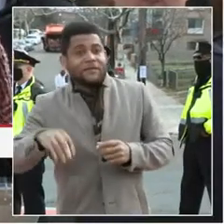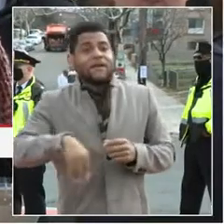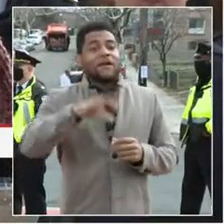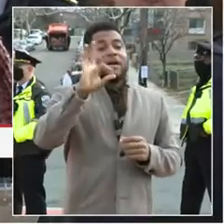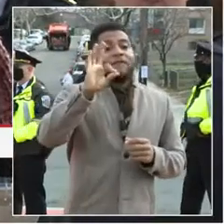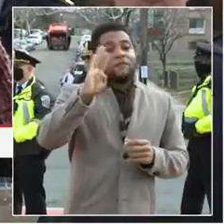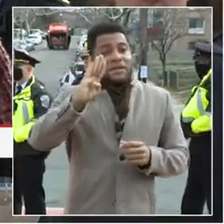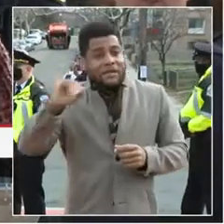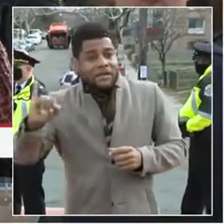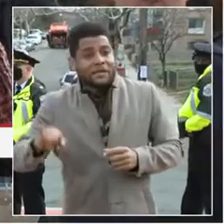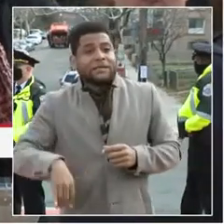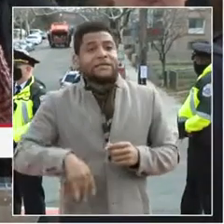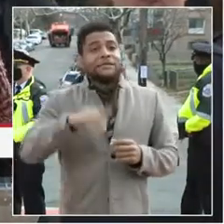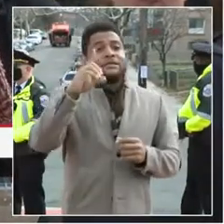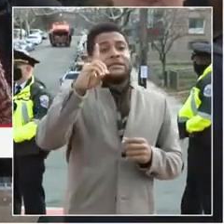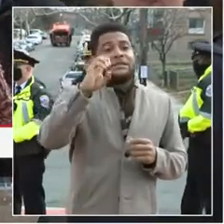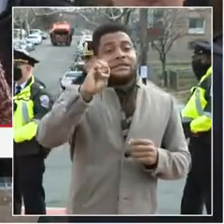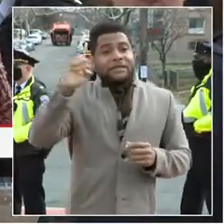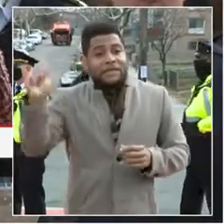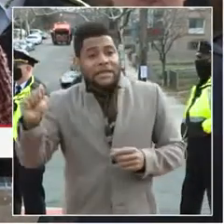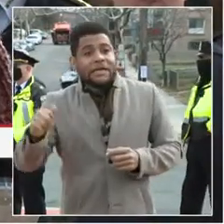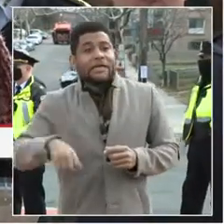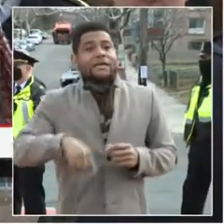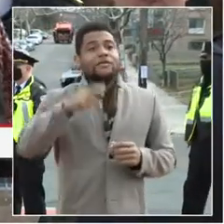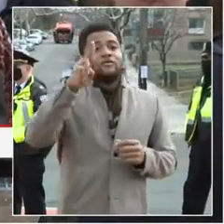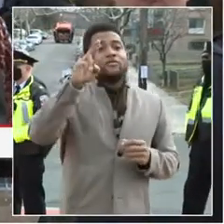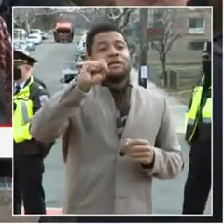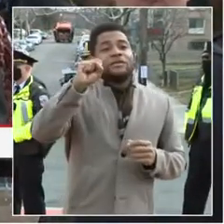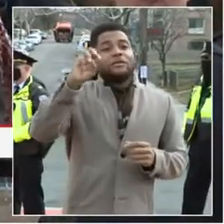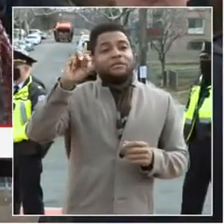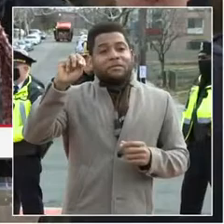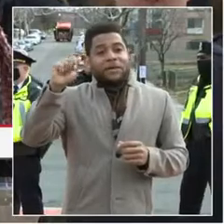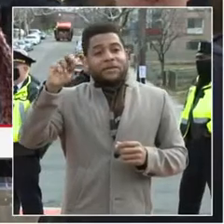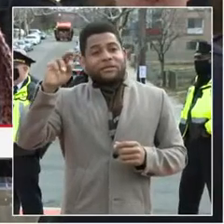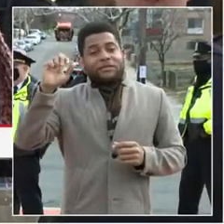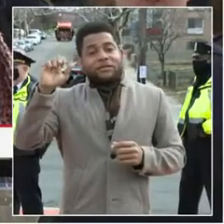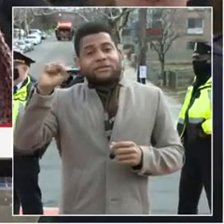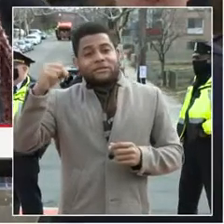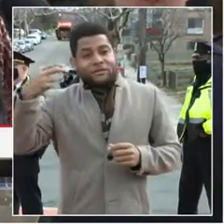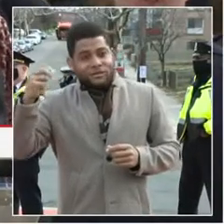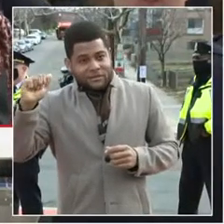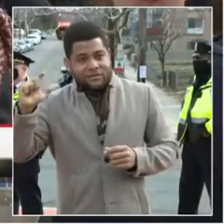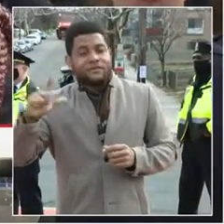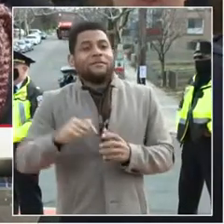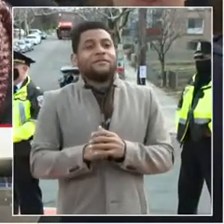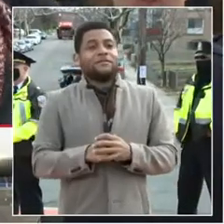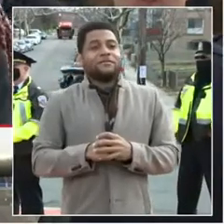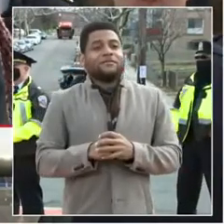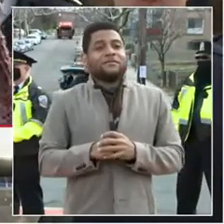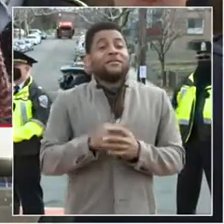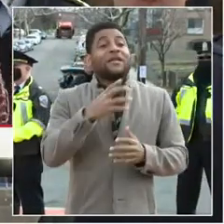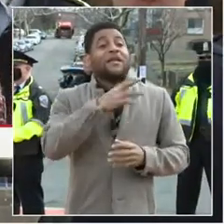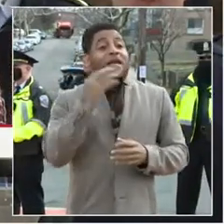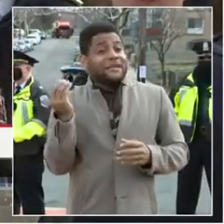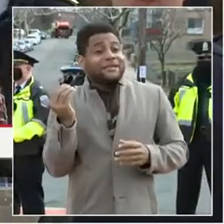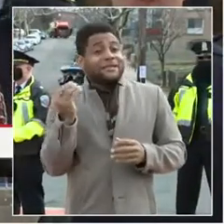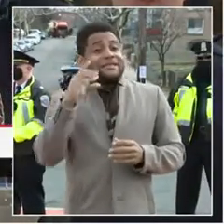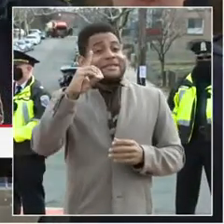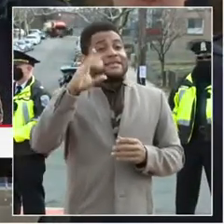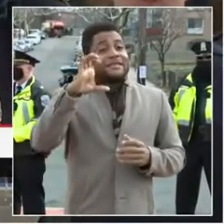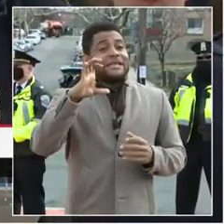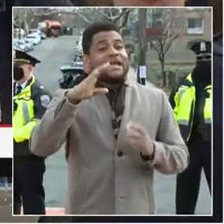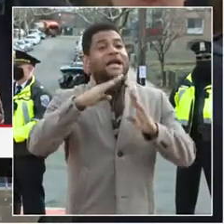Marshals, United States Attorney, CSOSA, and the D.C. Housing Authority, to better target